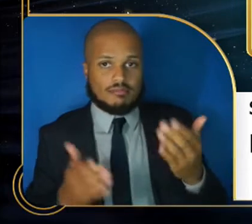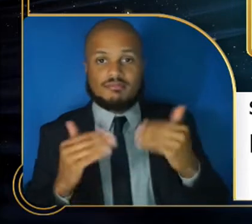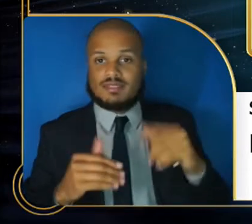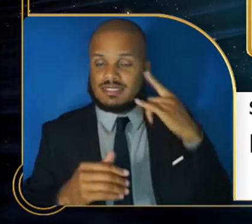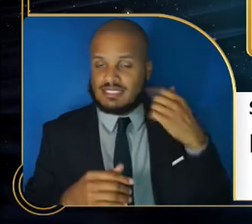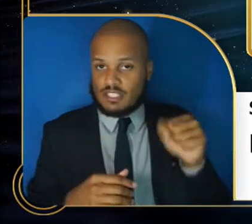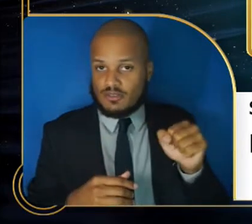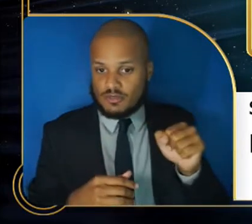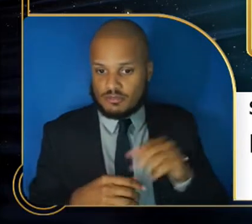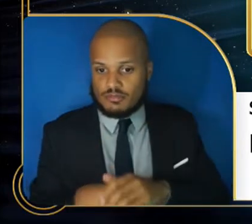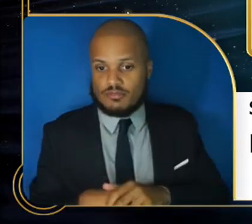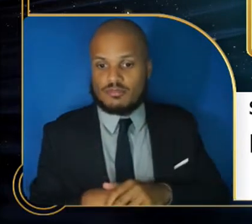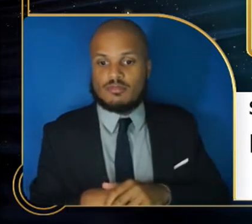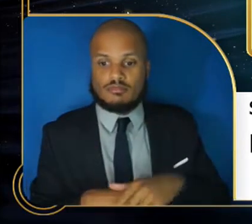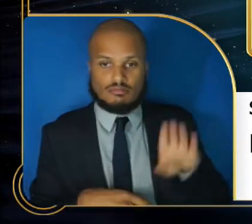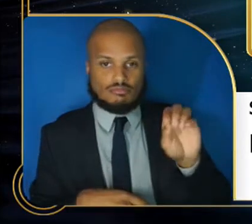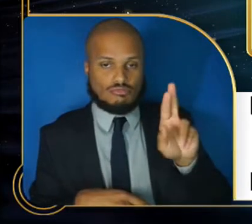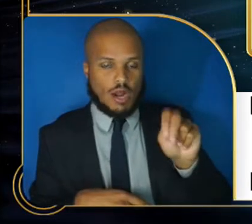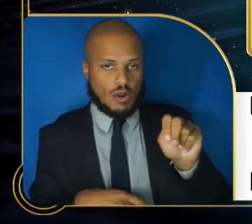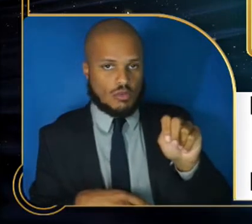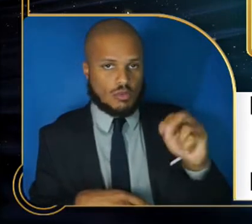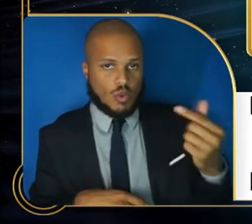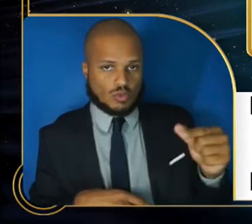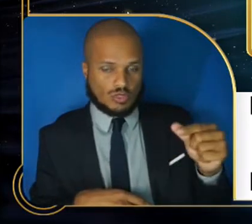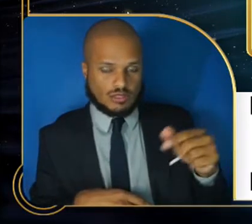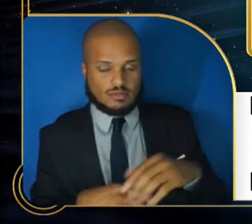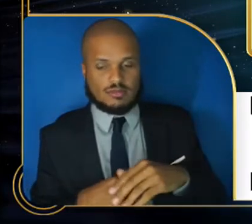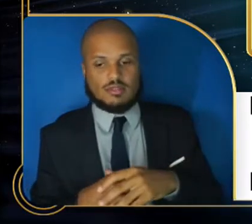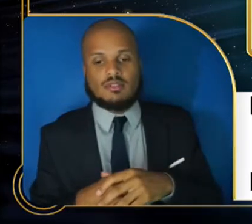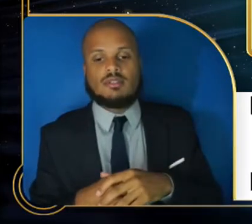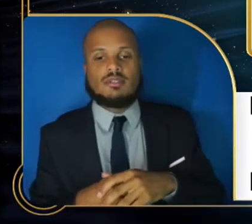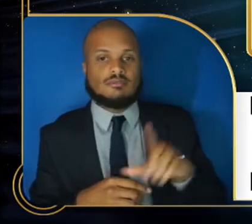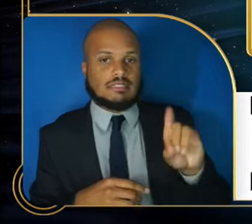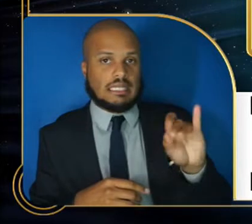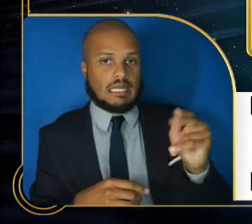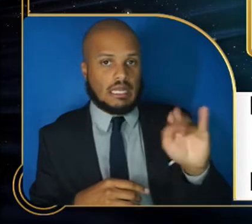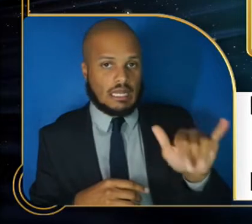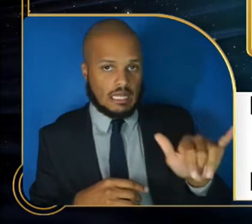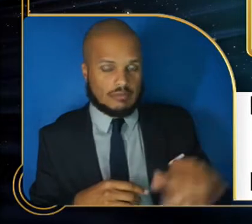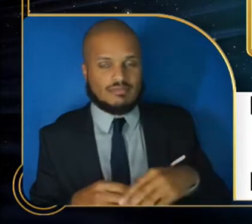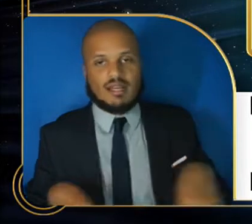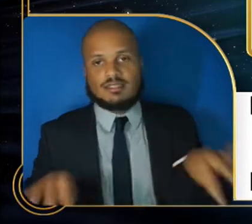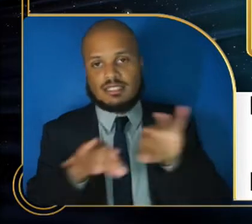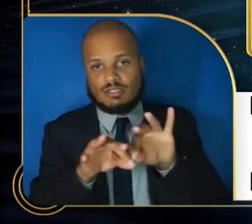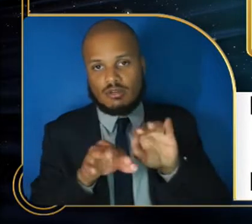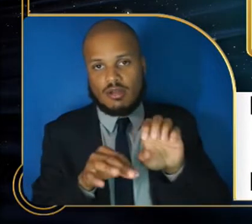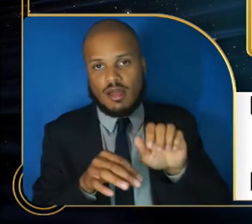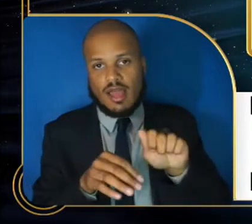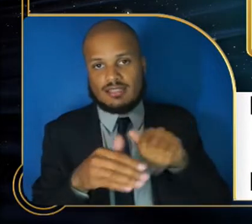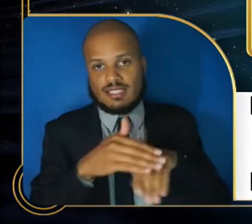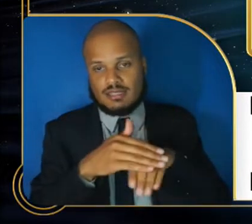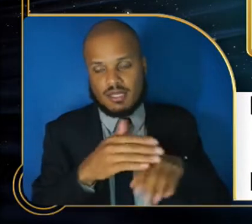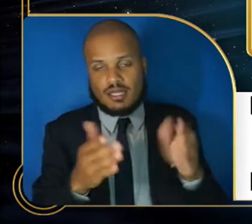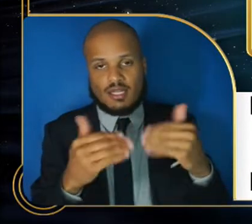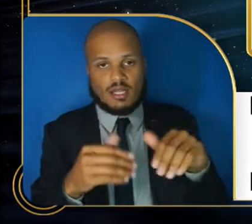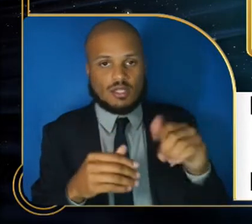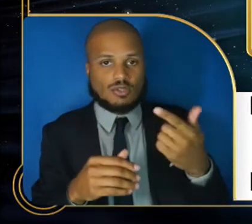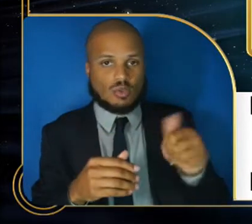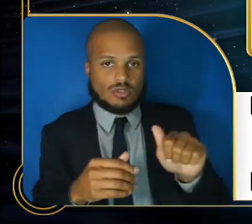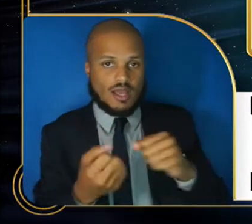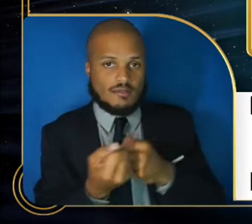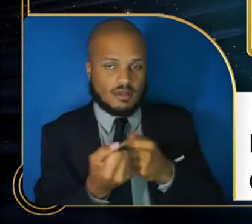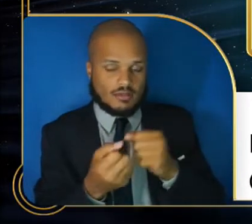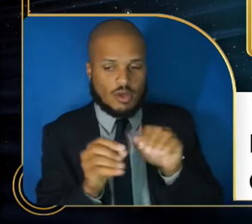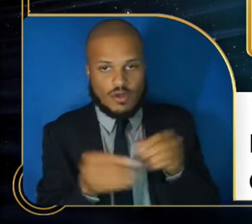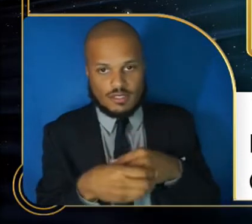Brown Goldstein and Levy, Dignity Memorial, Essential Accessibility, Georgia Advocacy Office, Golden